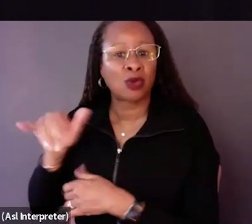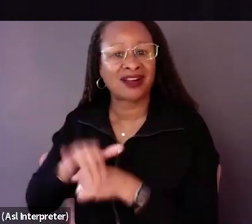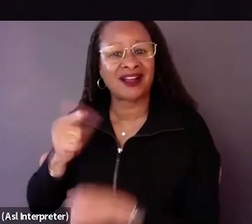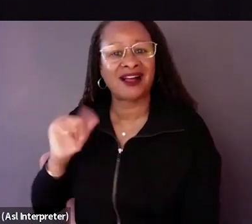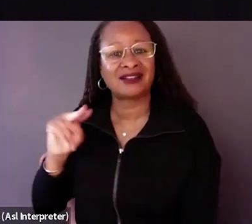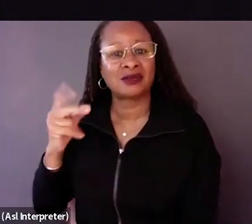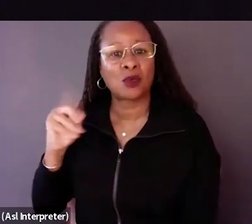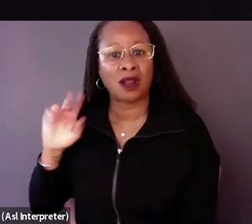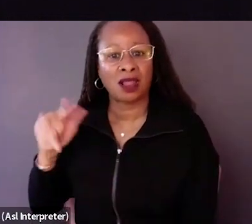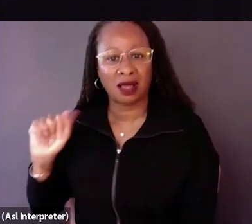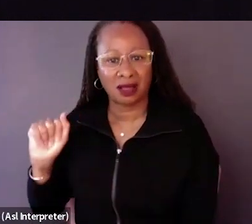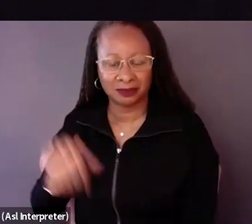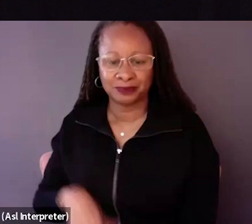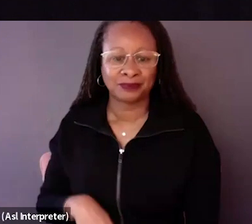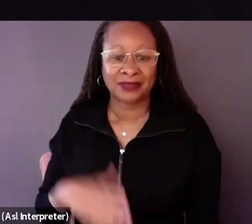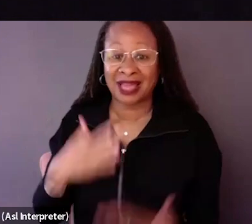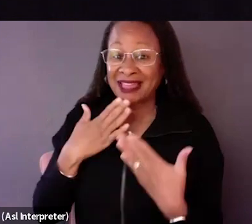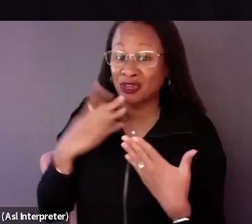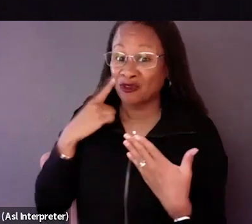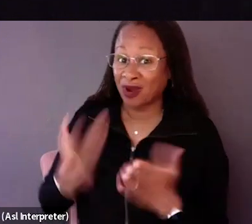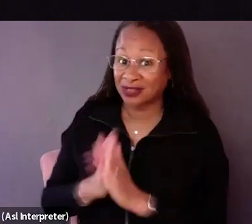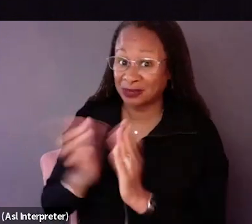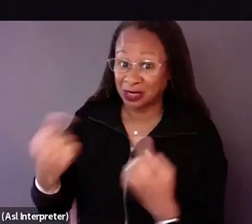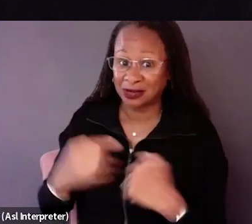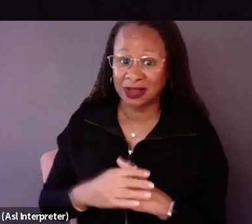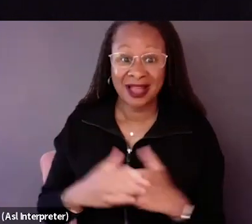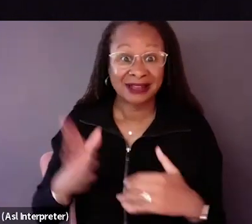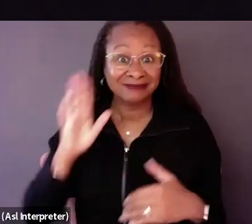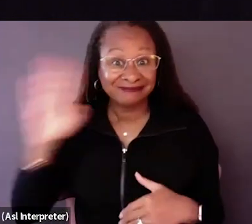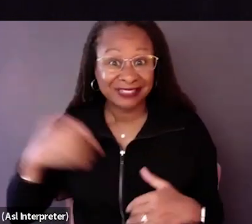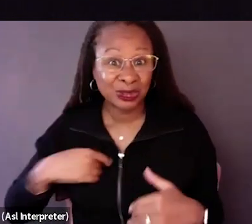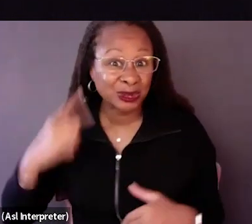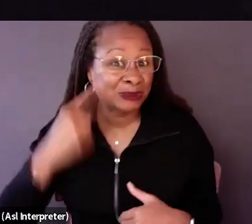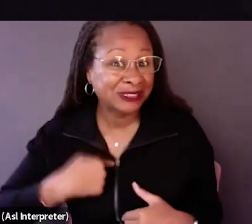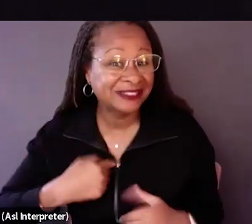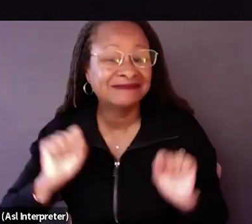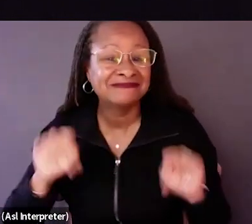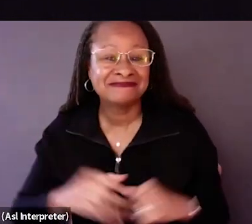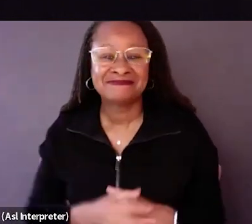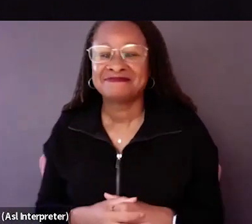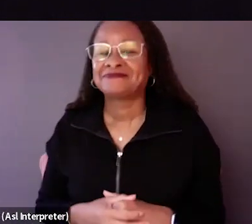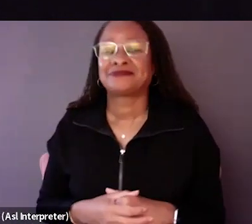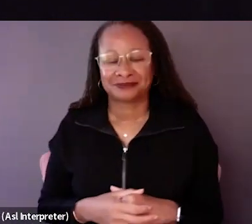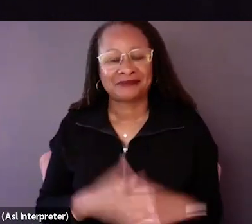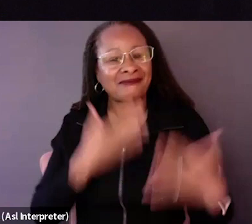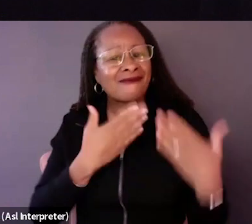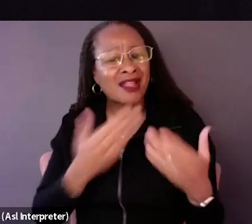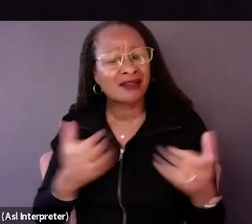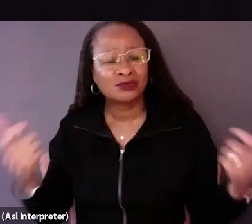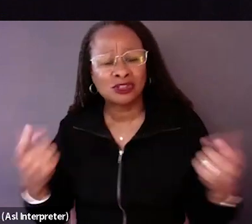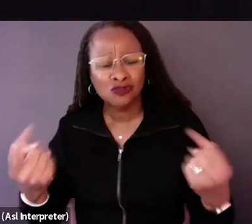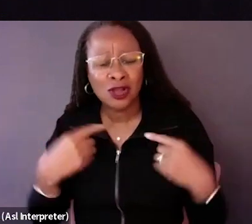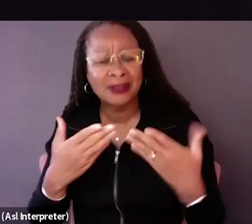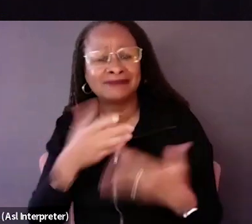so much for having me. Is that on? Hi, can you hear me? There we go. Thank you so much for coming, ladies